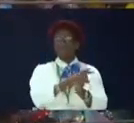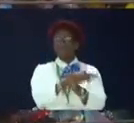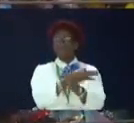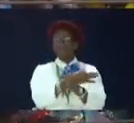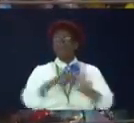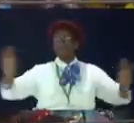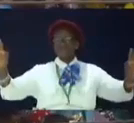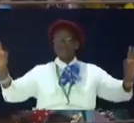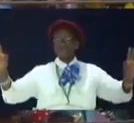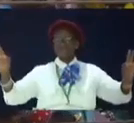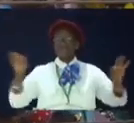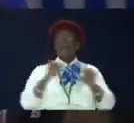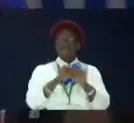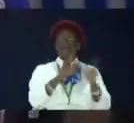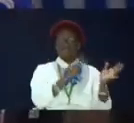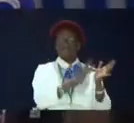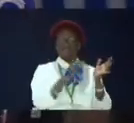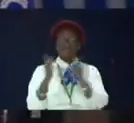free.